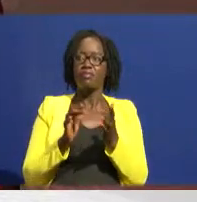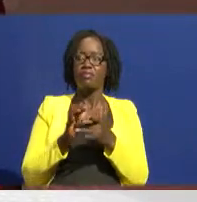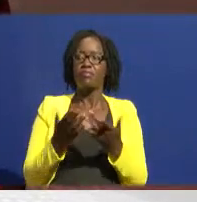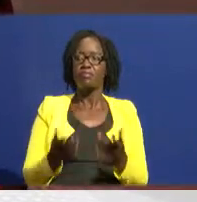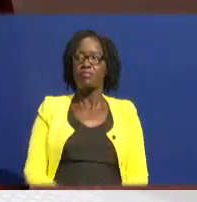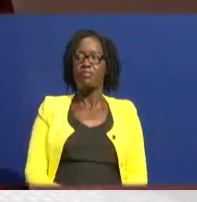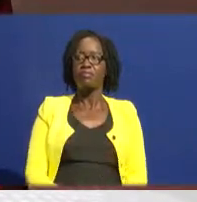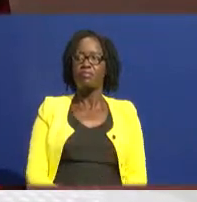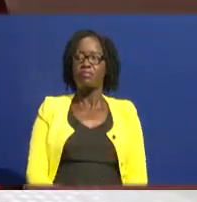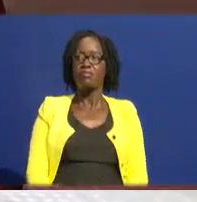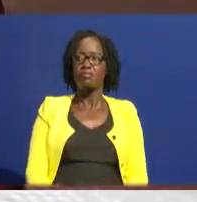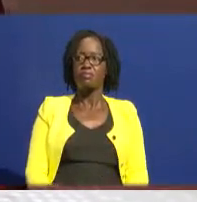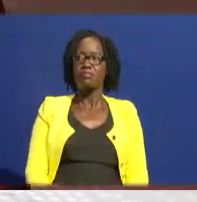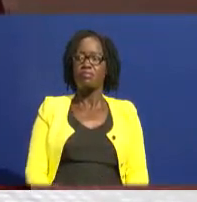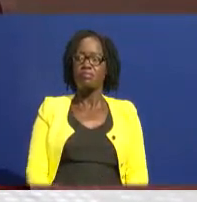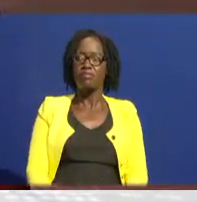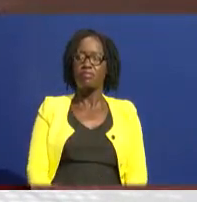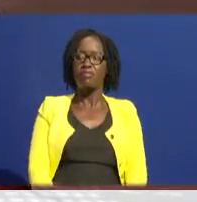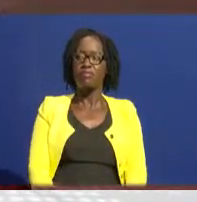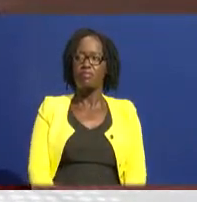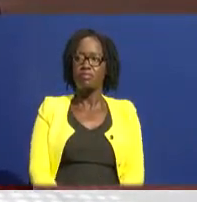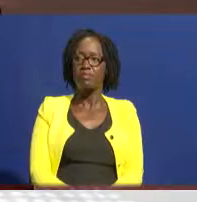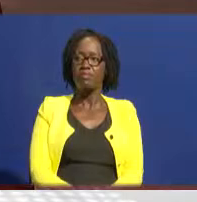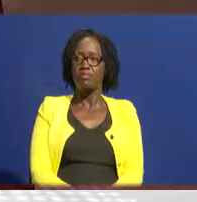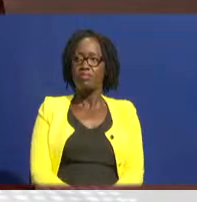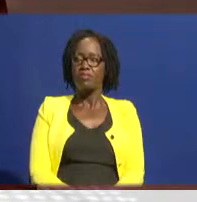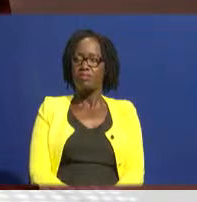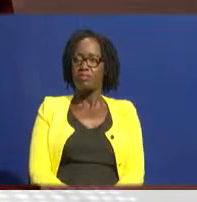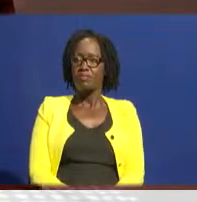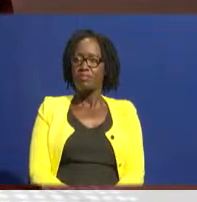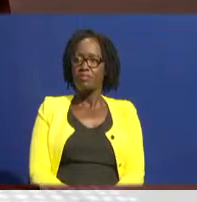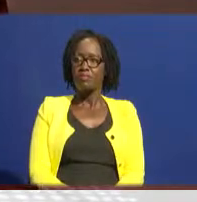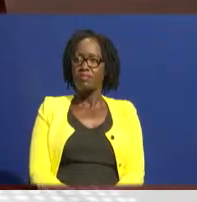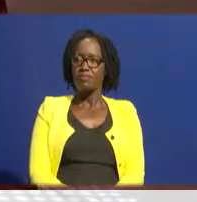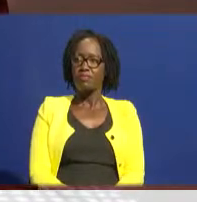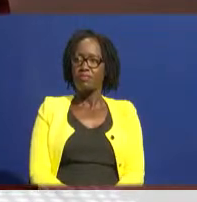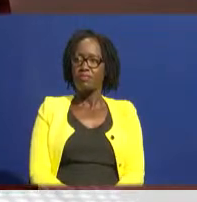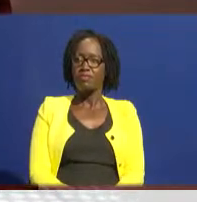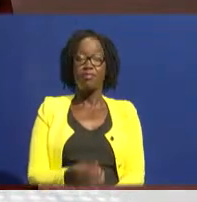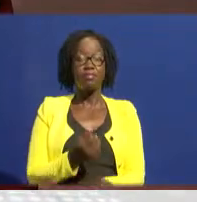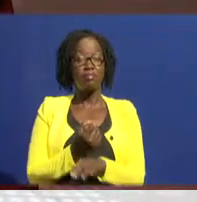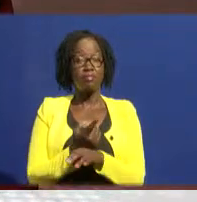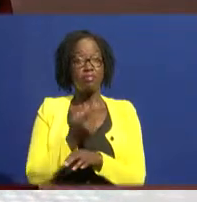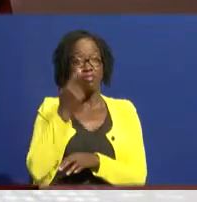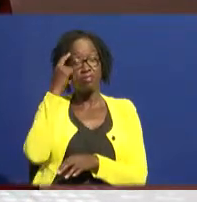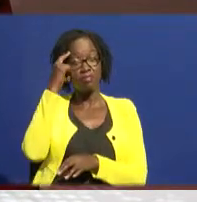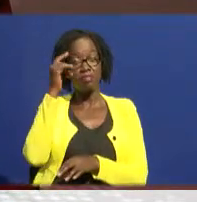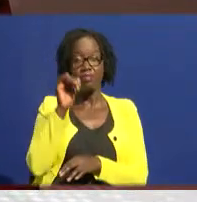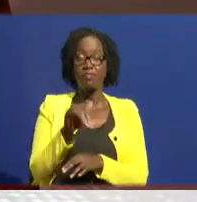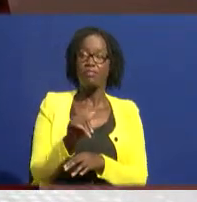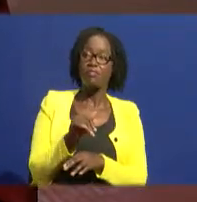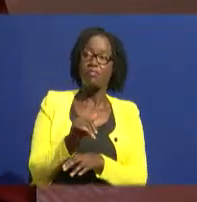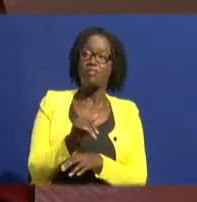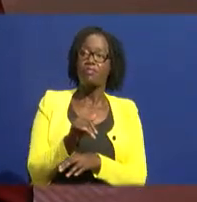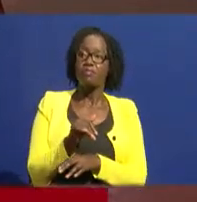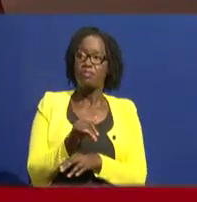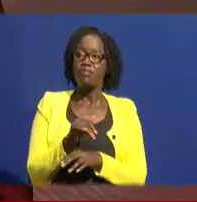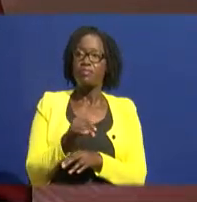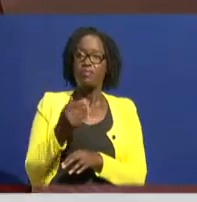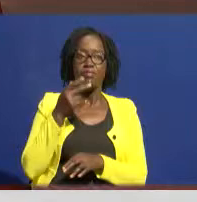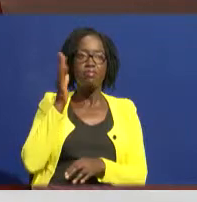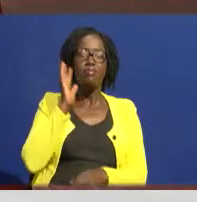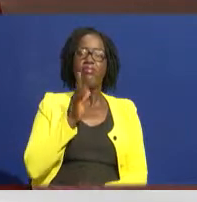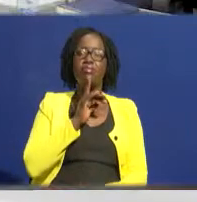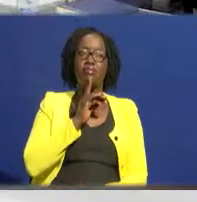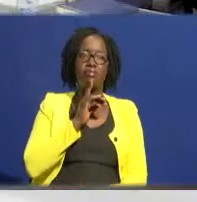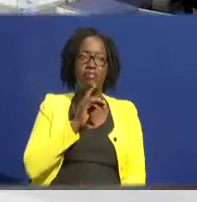I visit Facebook. Okay. That's right. Eric, as you wrap up. Thank you. In a minute, I think one is that for the parents to